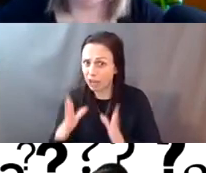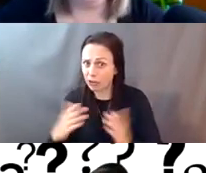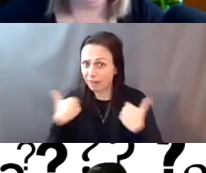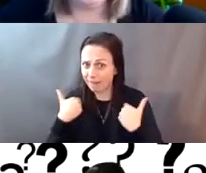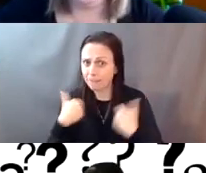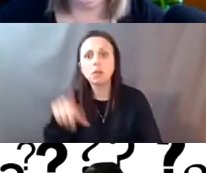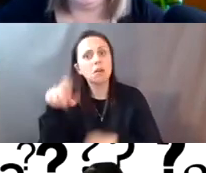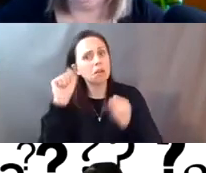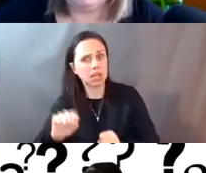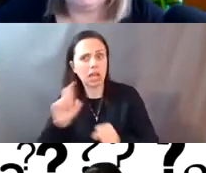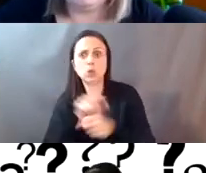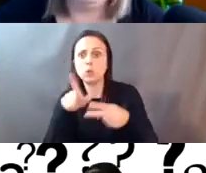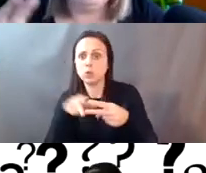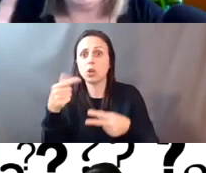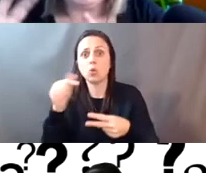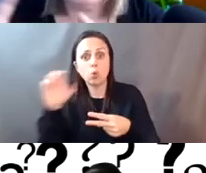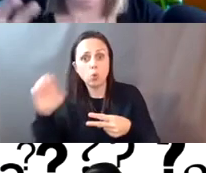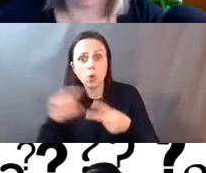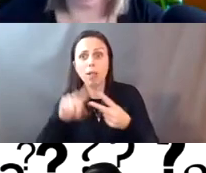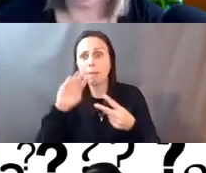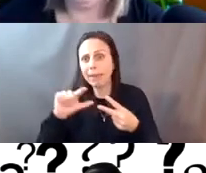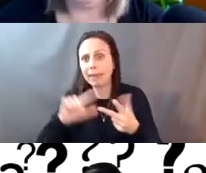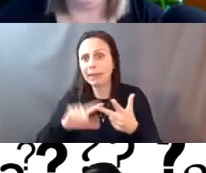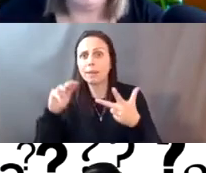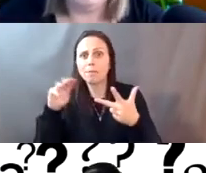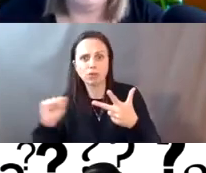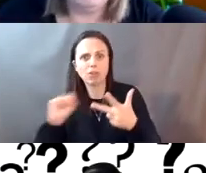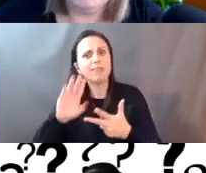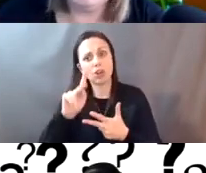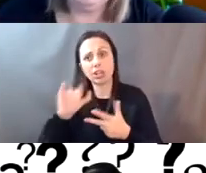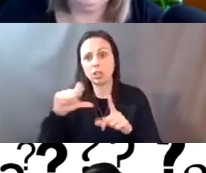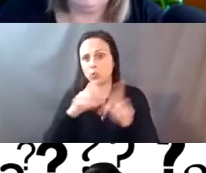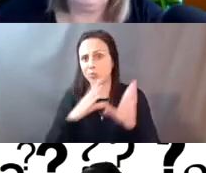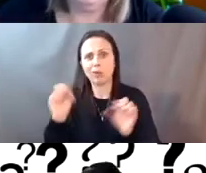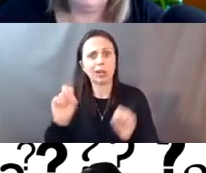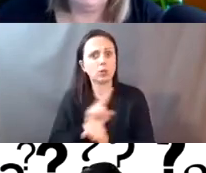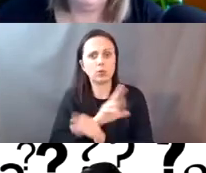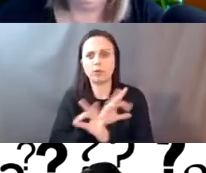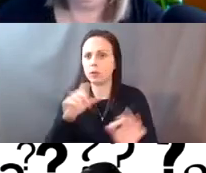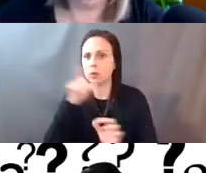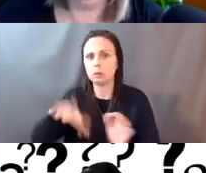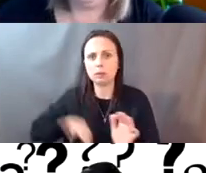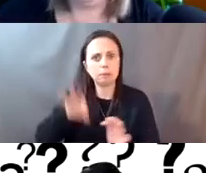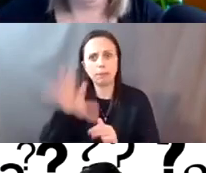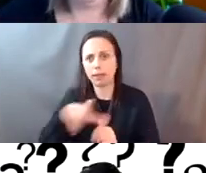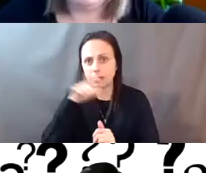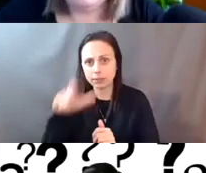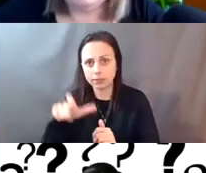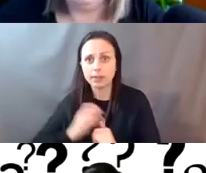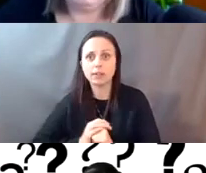can use both Google and Bing, Microsoft's keyword planner for free. You don't have to be paying for